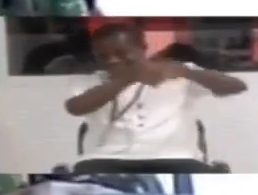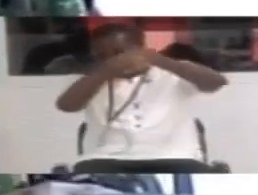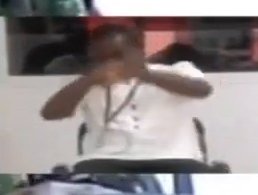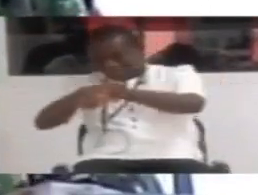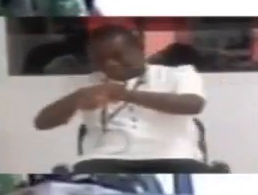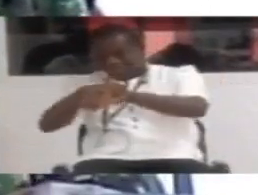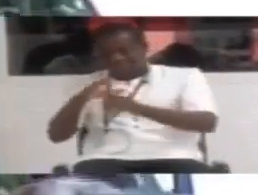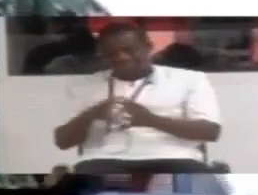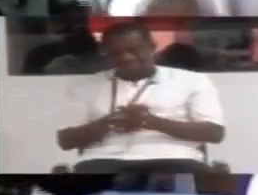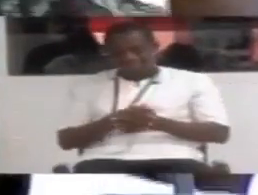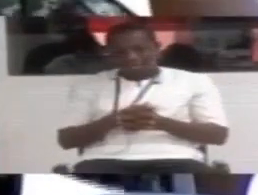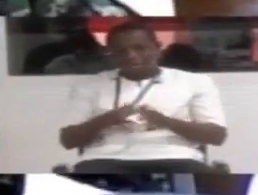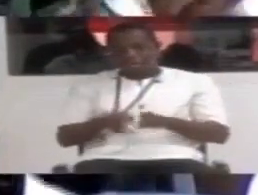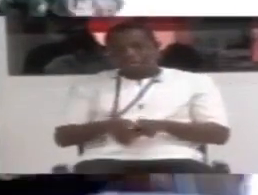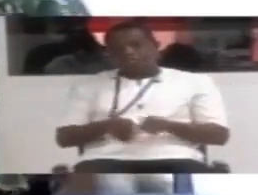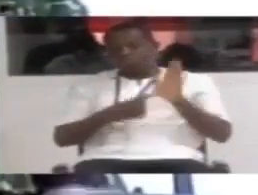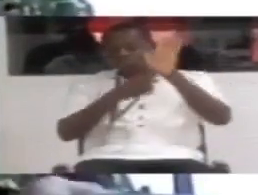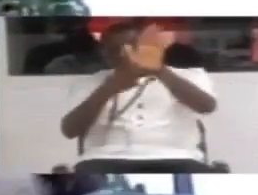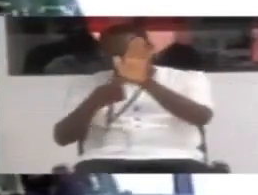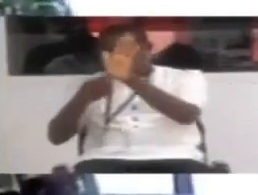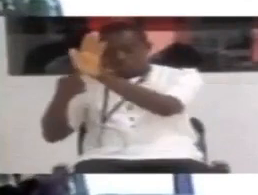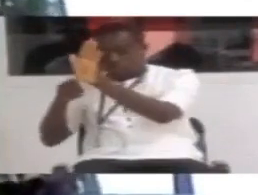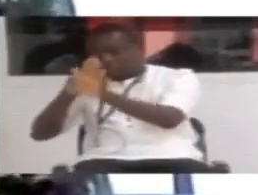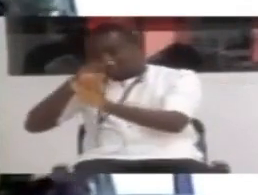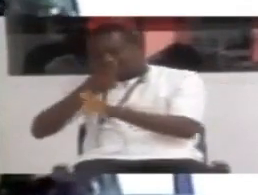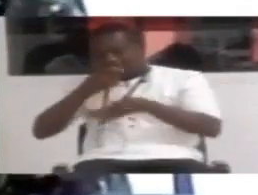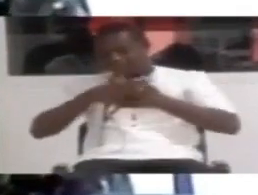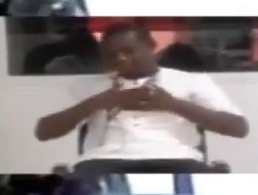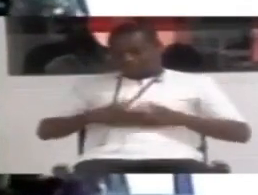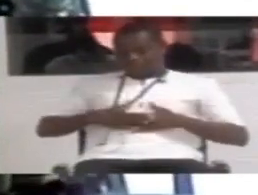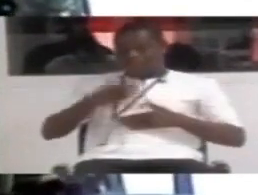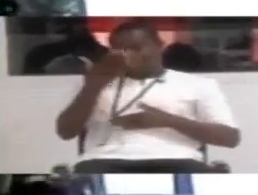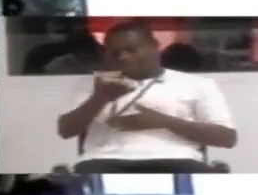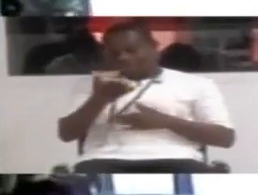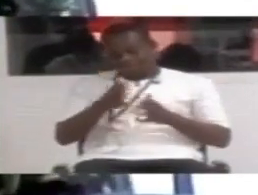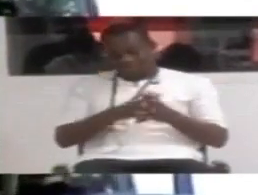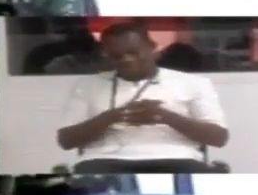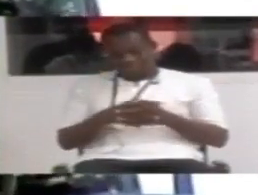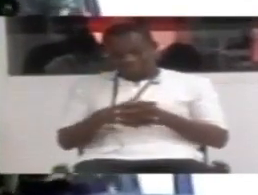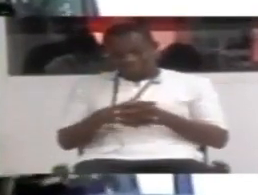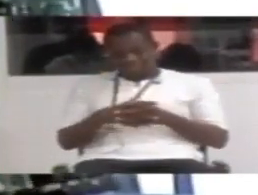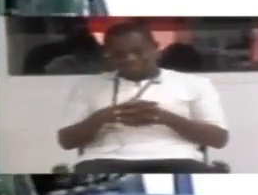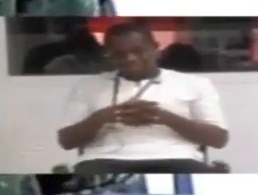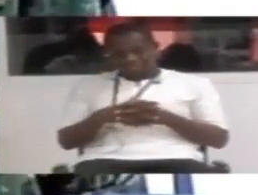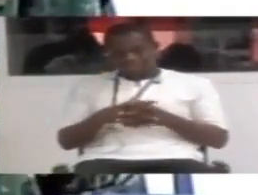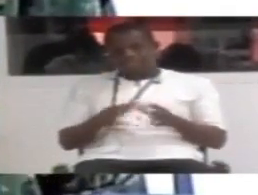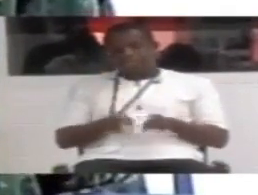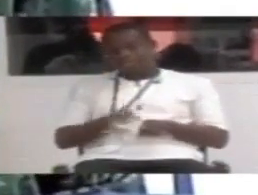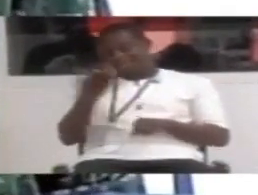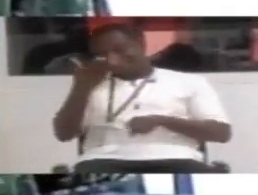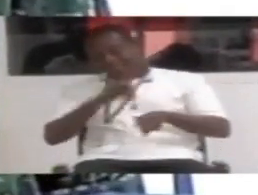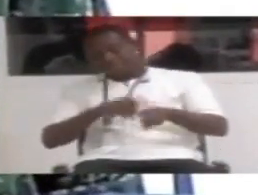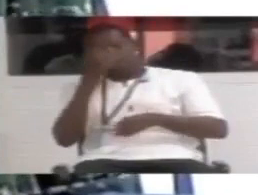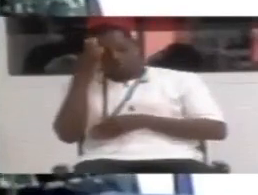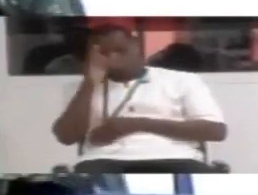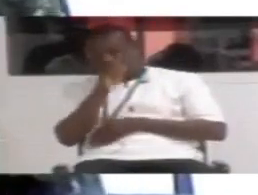and held him by the hand. Woral ko ci niwi. And went took him around the dead bodies. Non la xamé ne ki